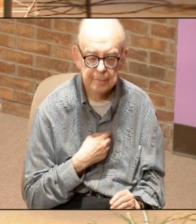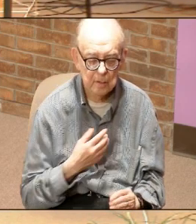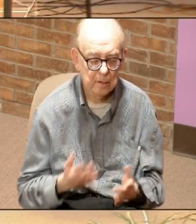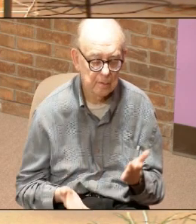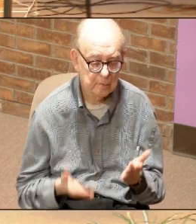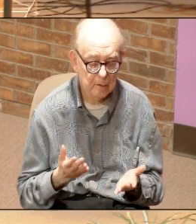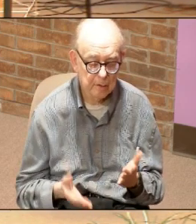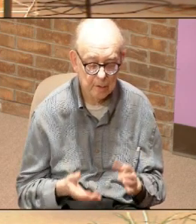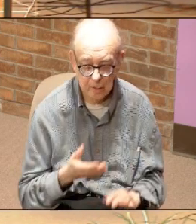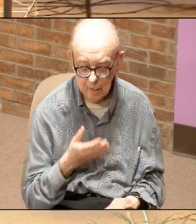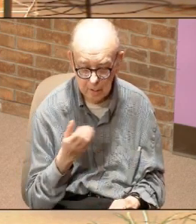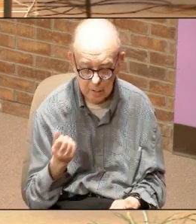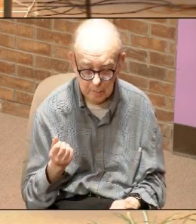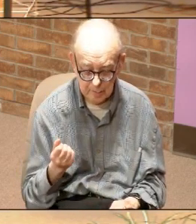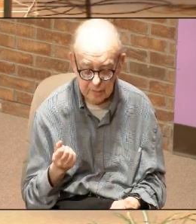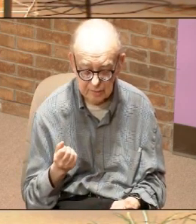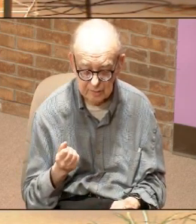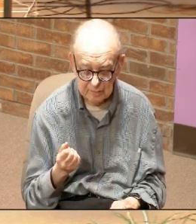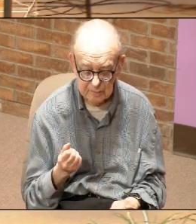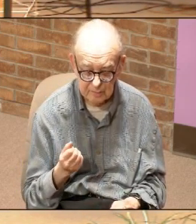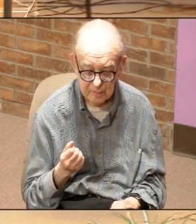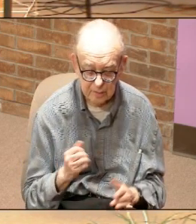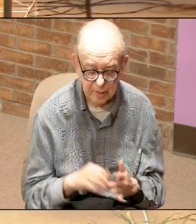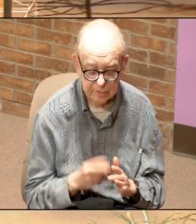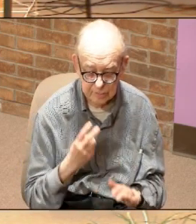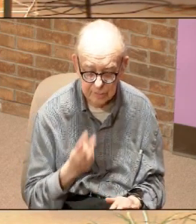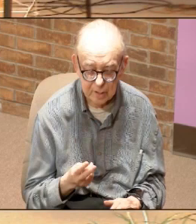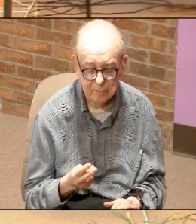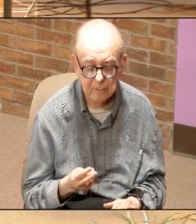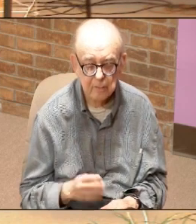probably the best there is.